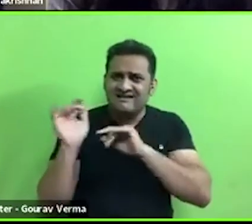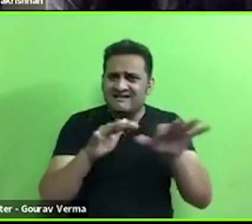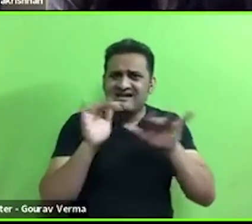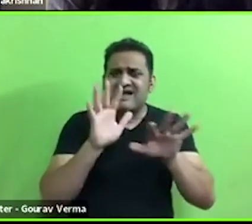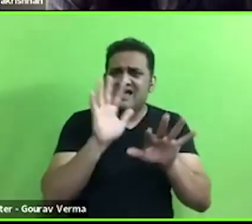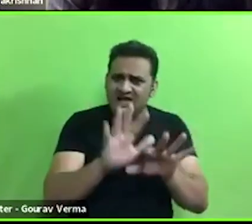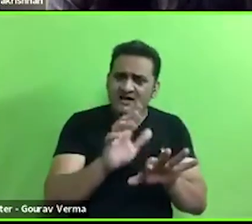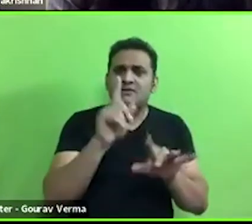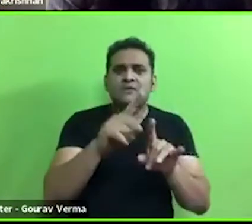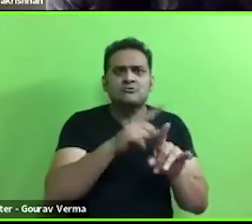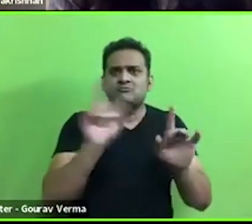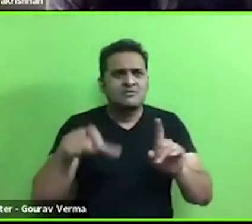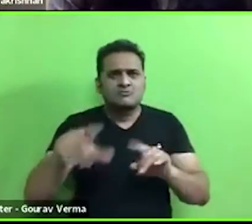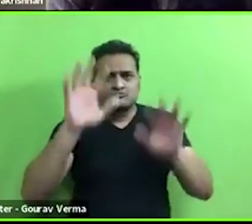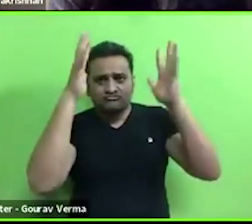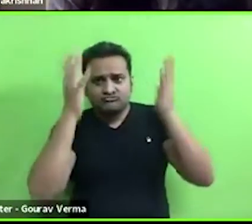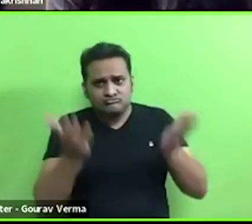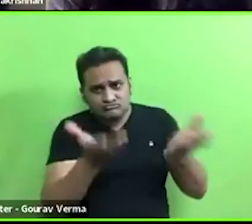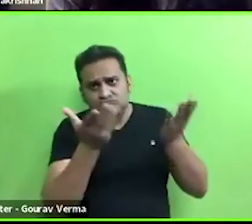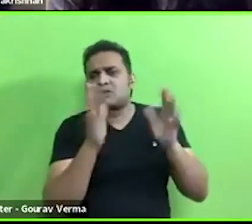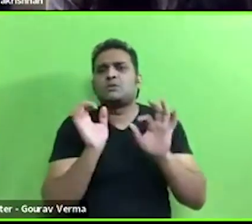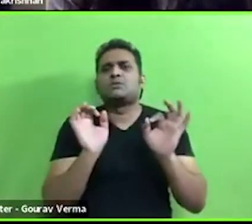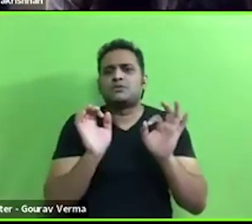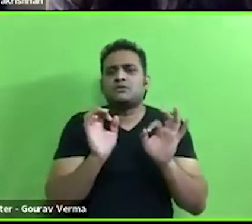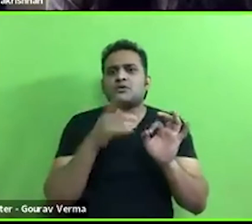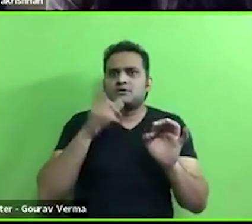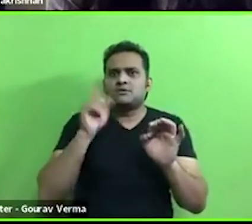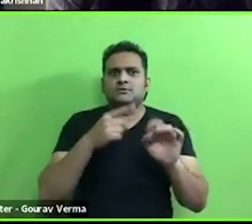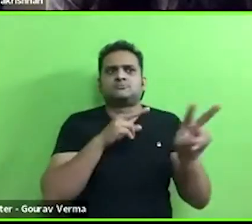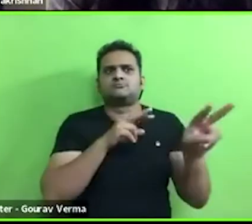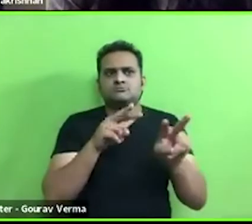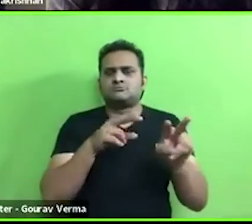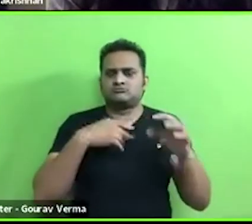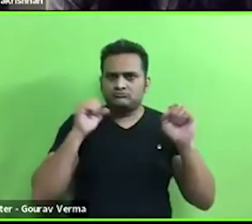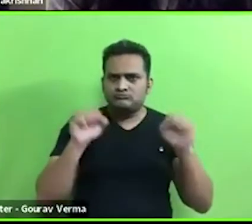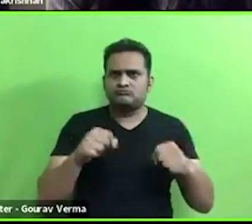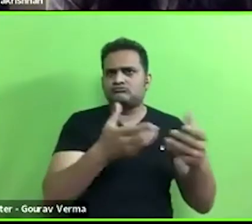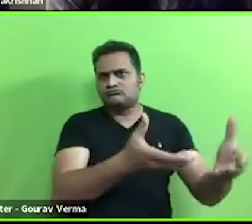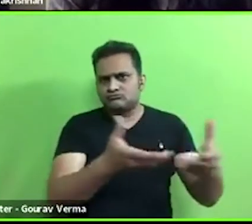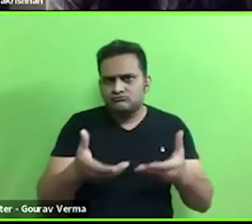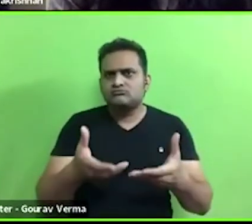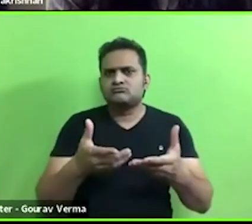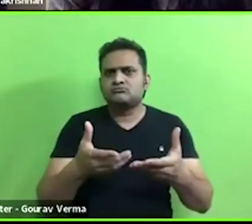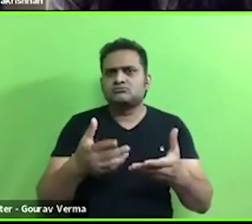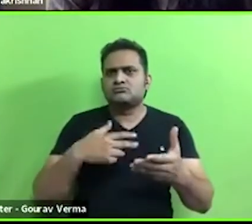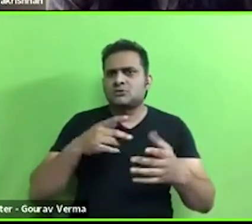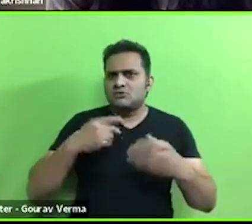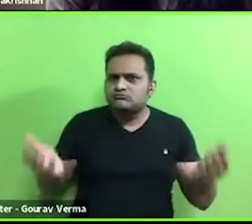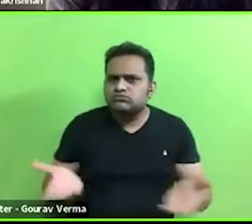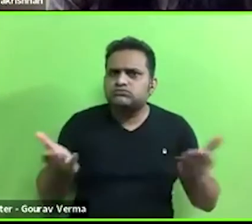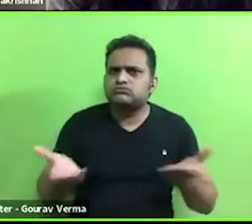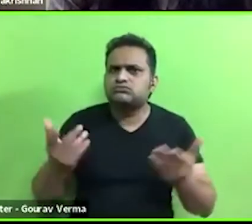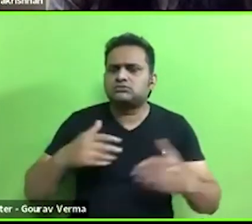get appreciation, and we need patrons to commission more of such works